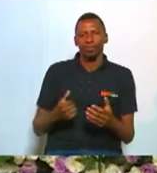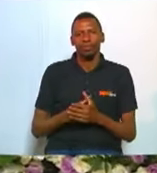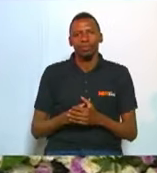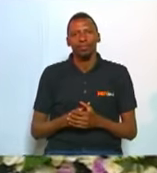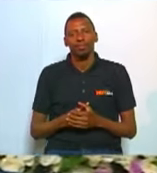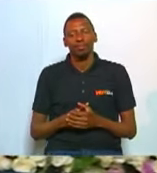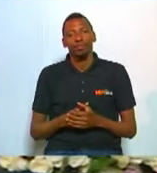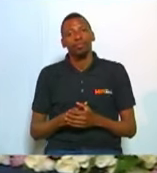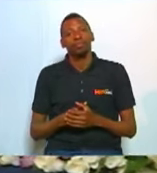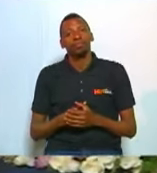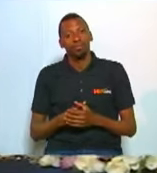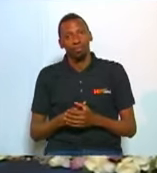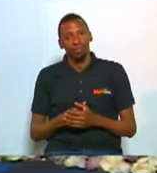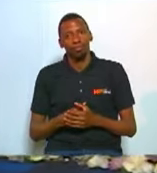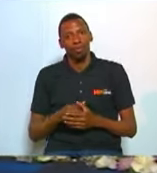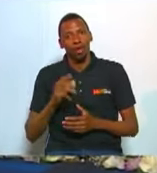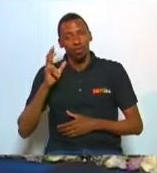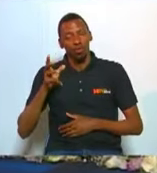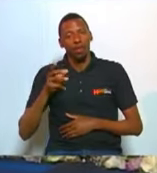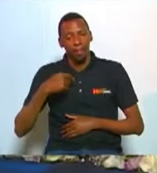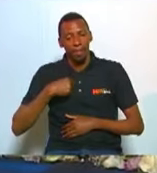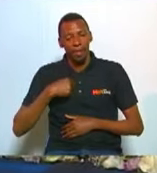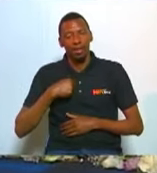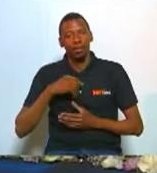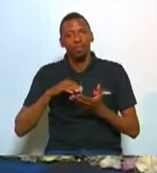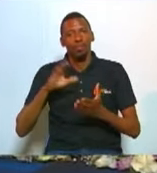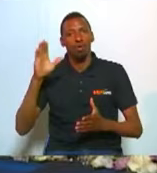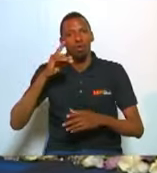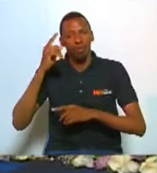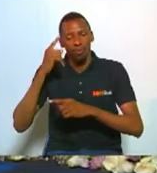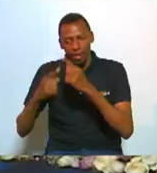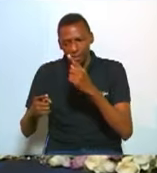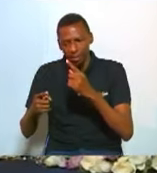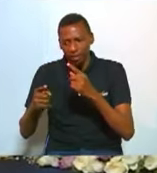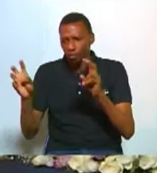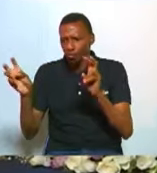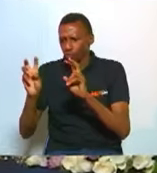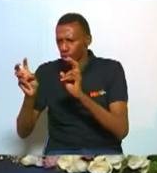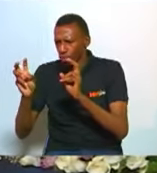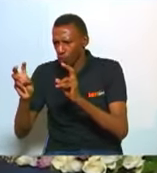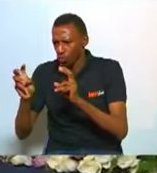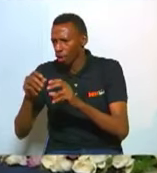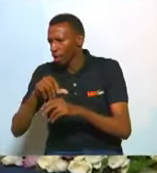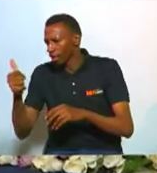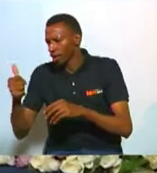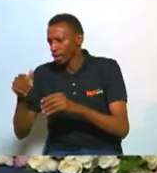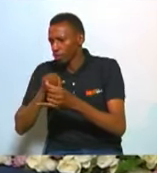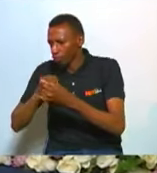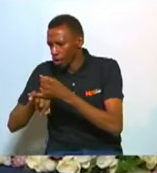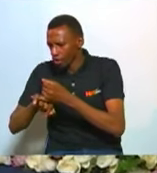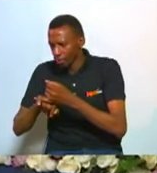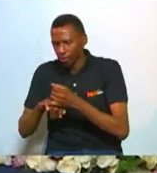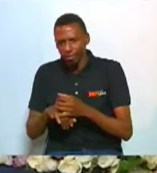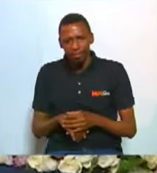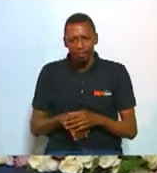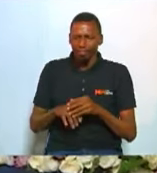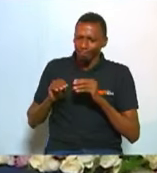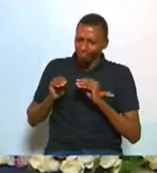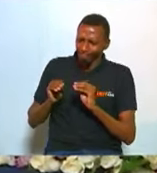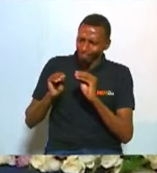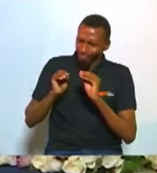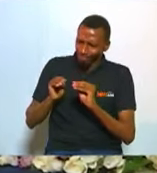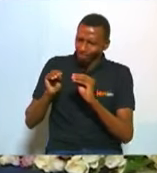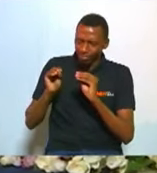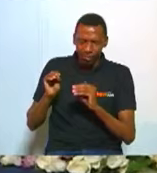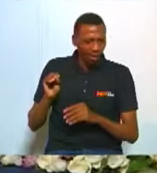It will take me more years to get another one and shape her. I